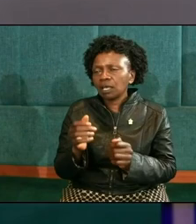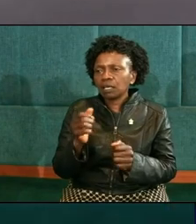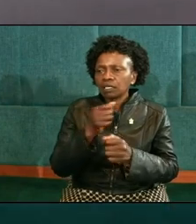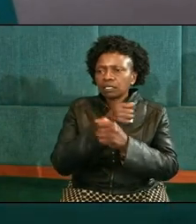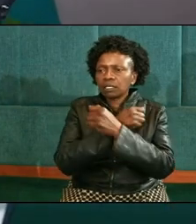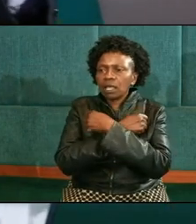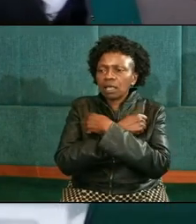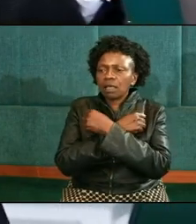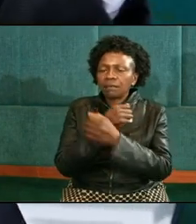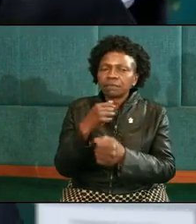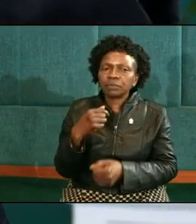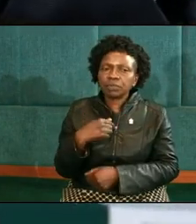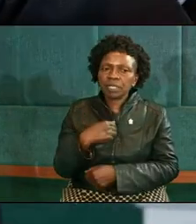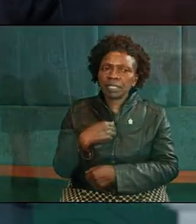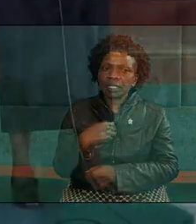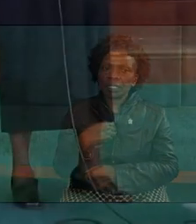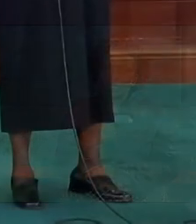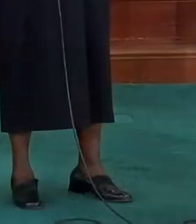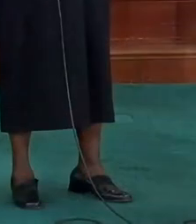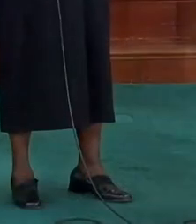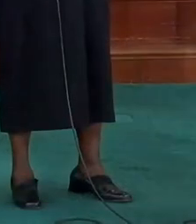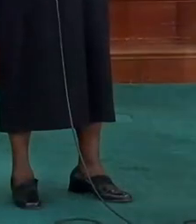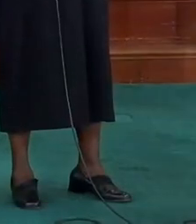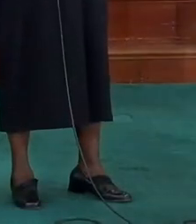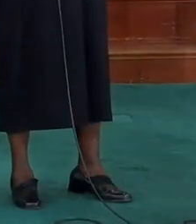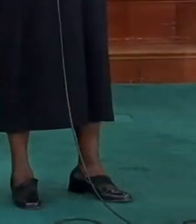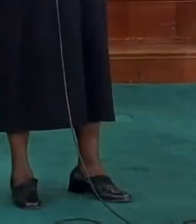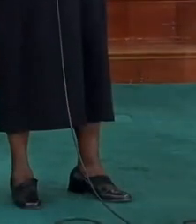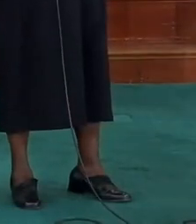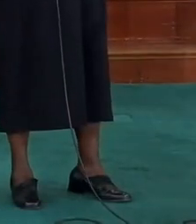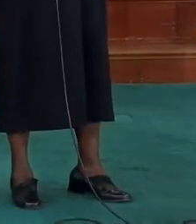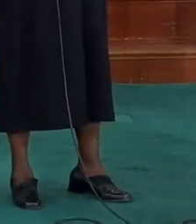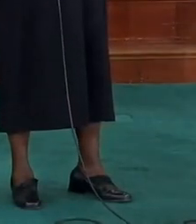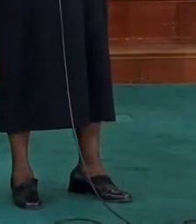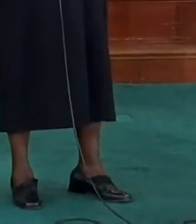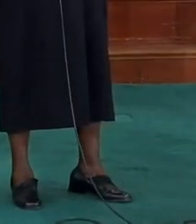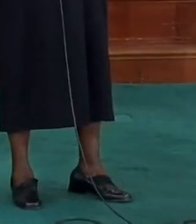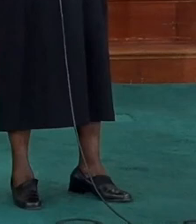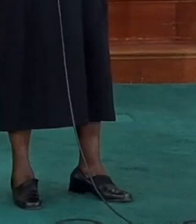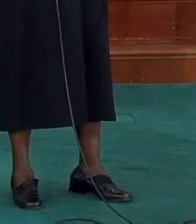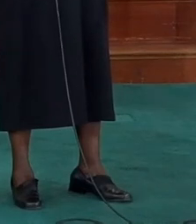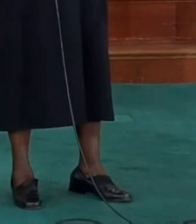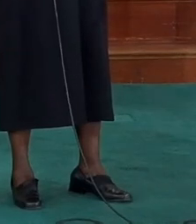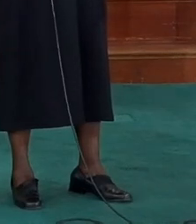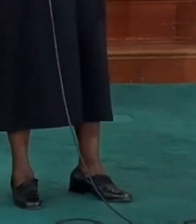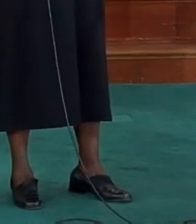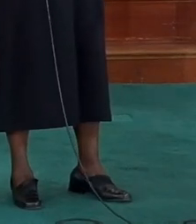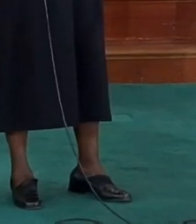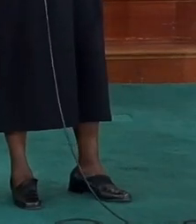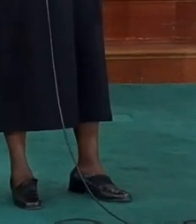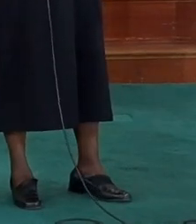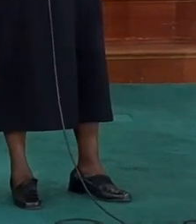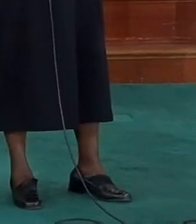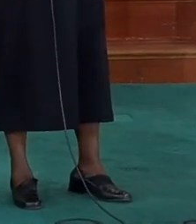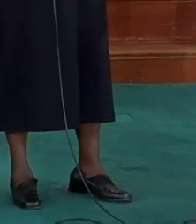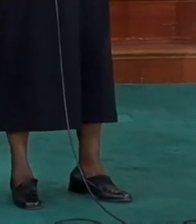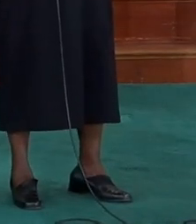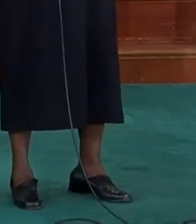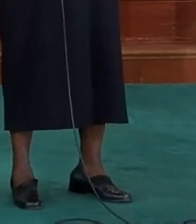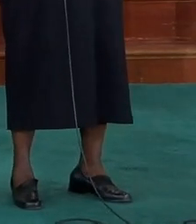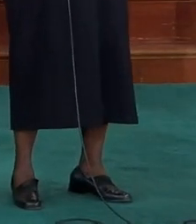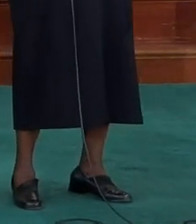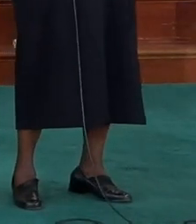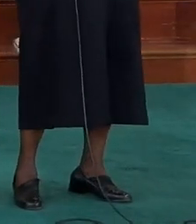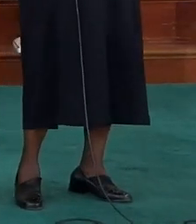God bless you. Come. The Bible. The Bible. God bless you. I see the little ones coming. I see the